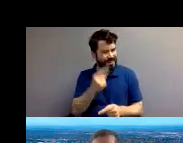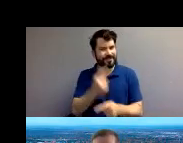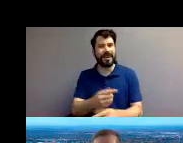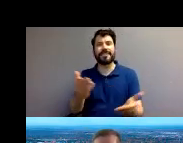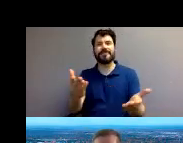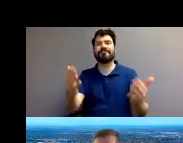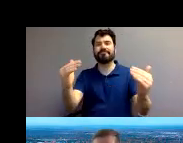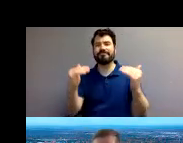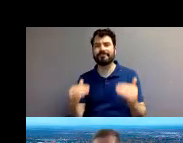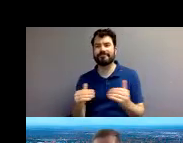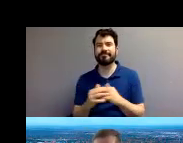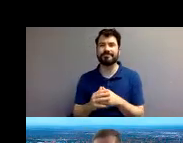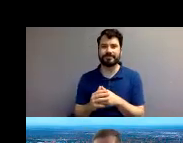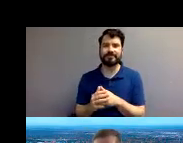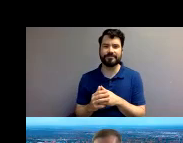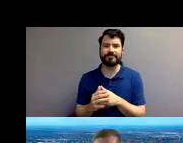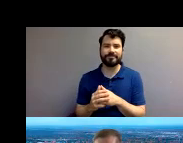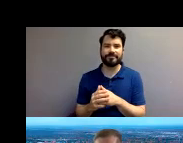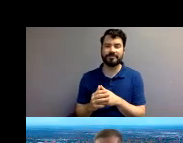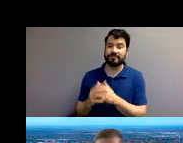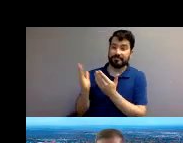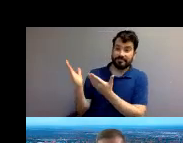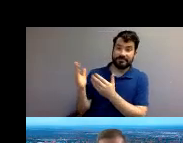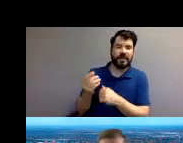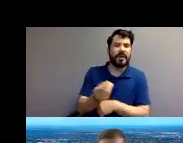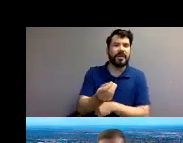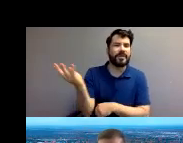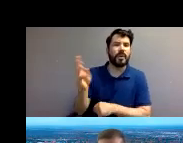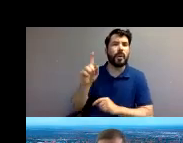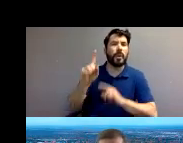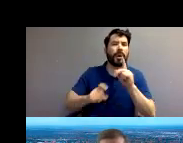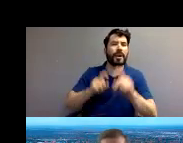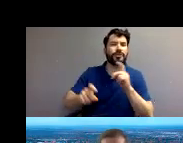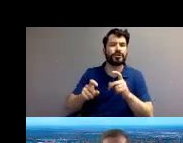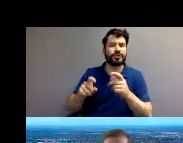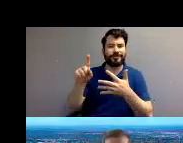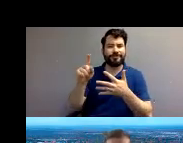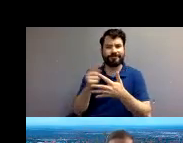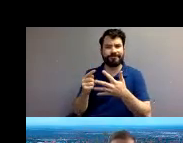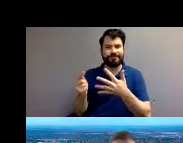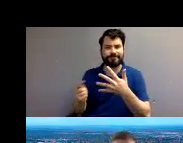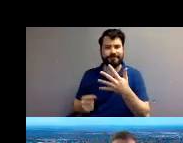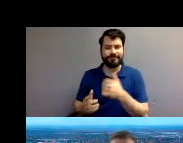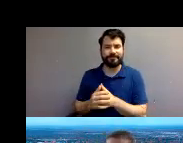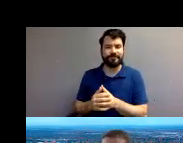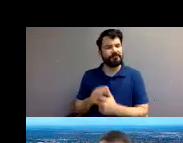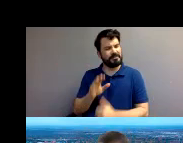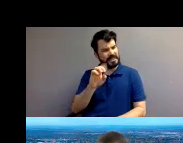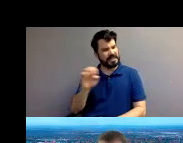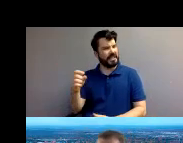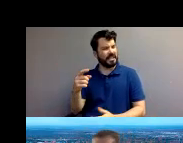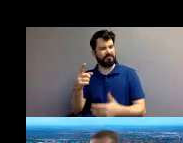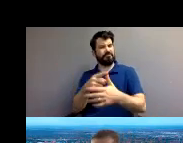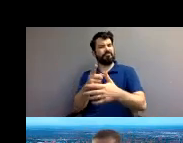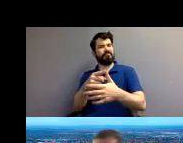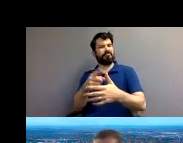slide, we put up a few FAQs here, and maybe Dee, I'll toss you the first one on what is the timing for